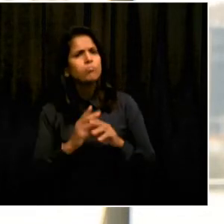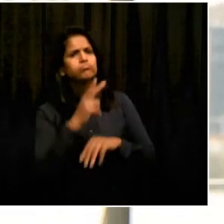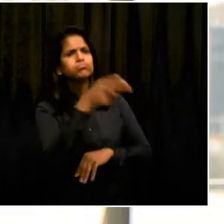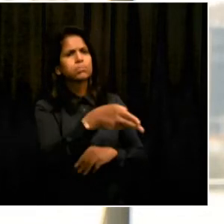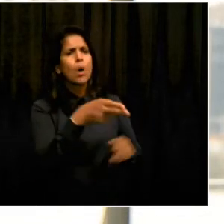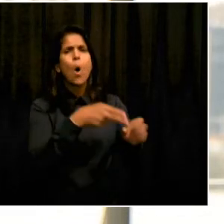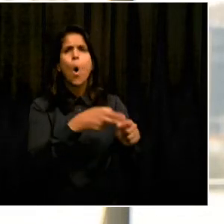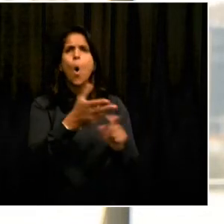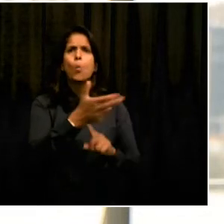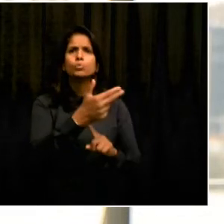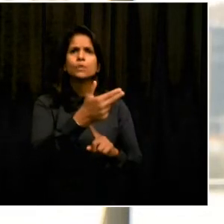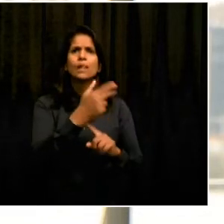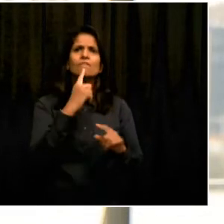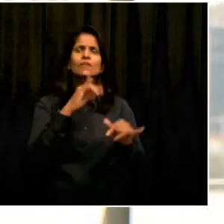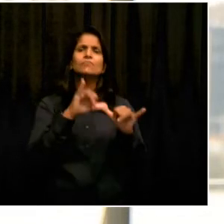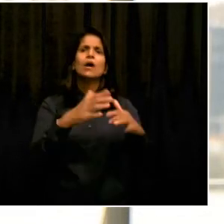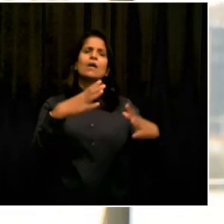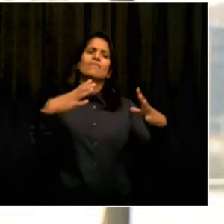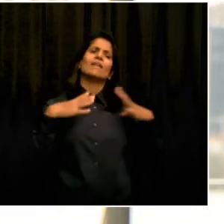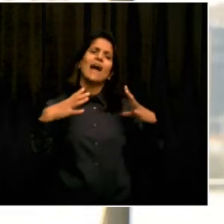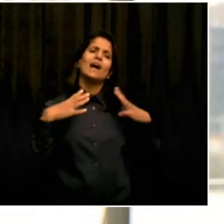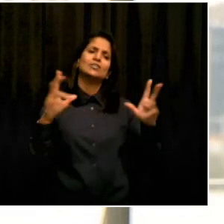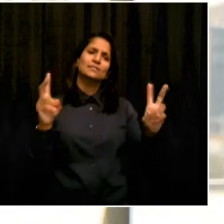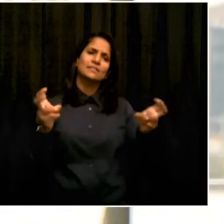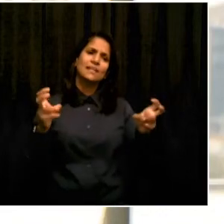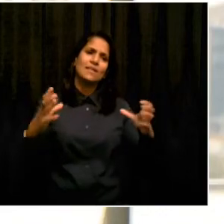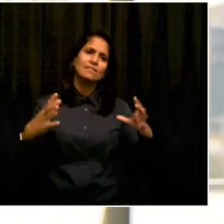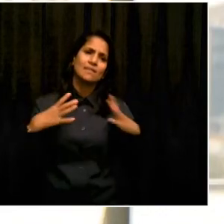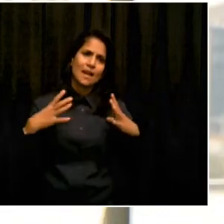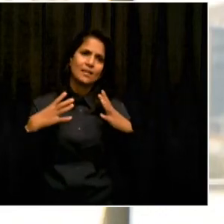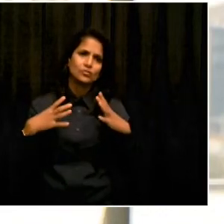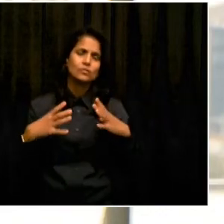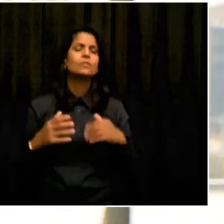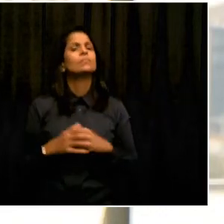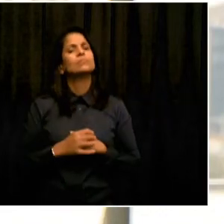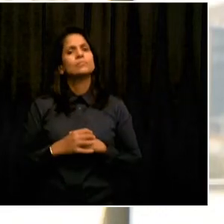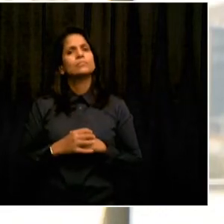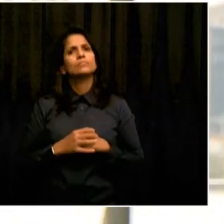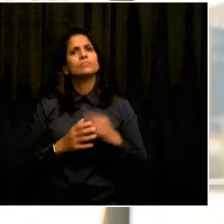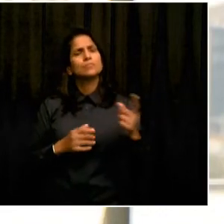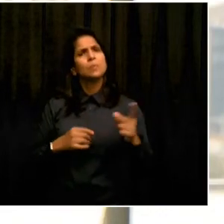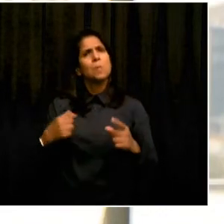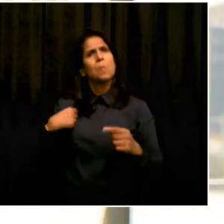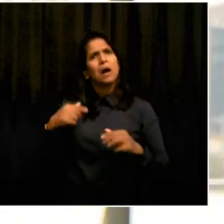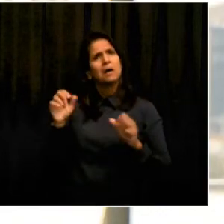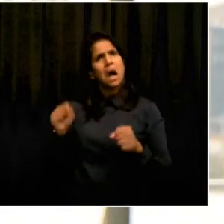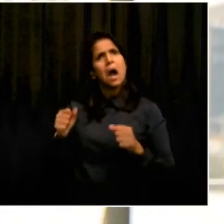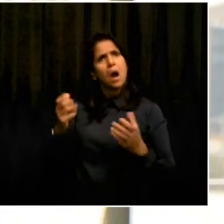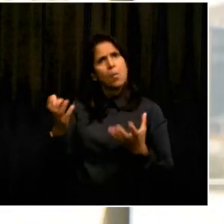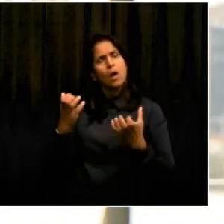start bringing people from other states and other countries to enjoy all that New York offers.